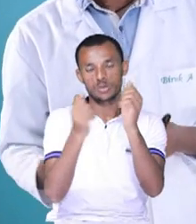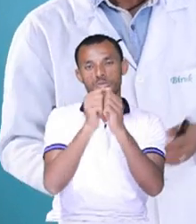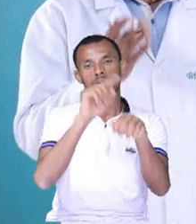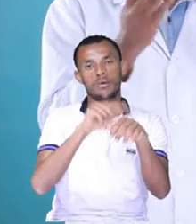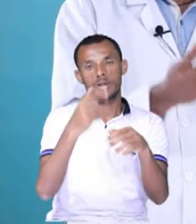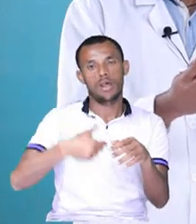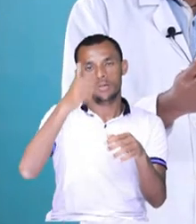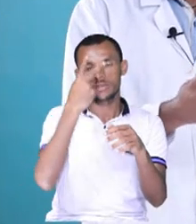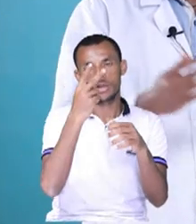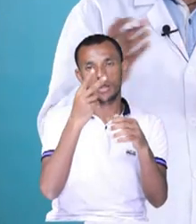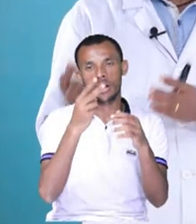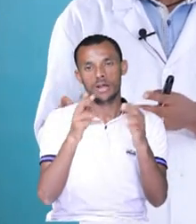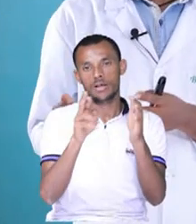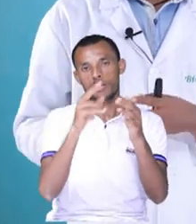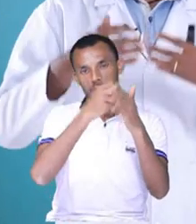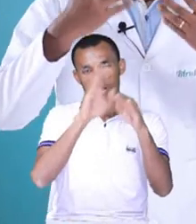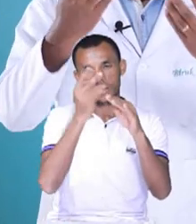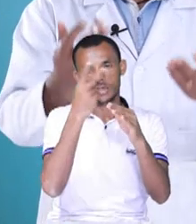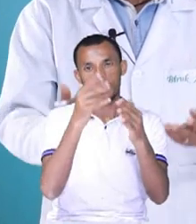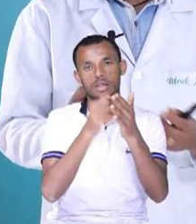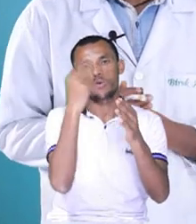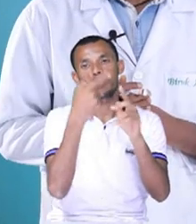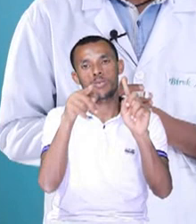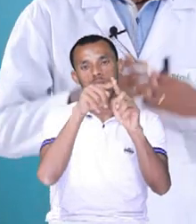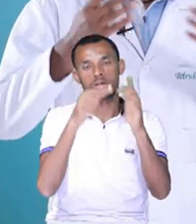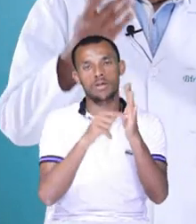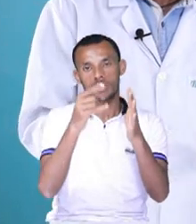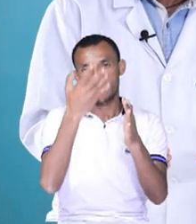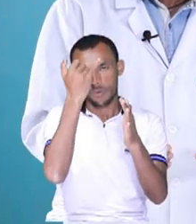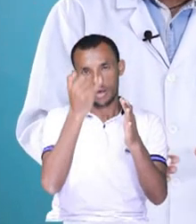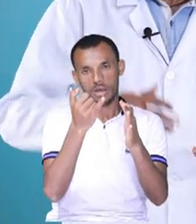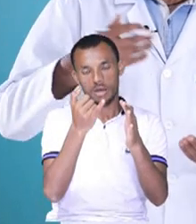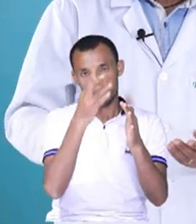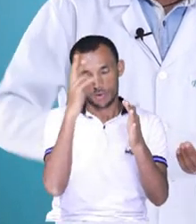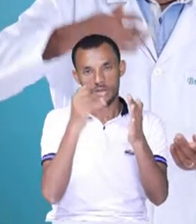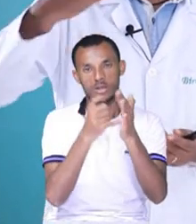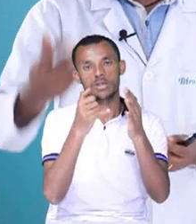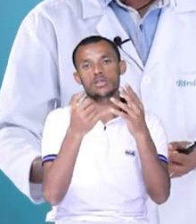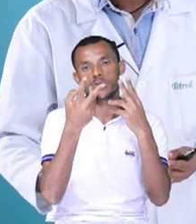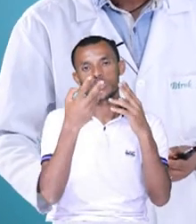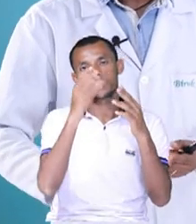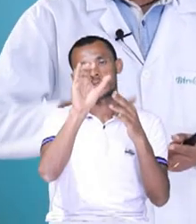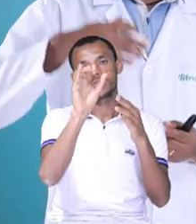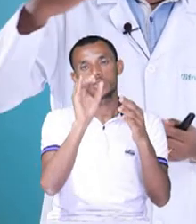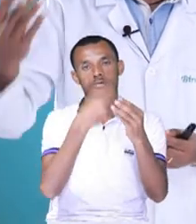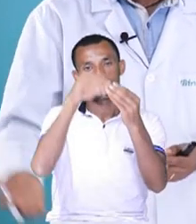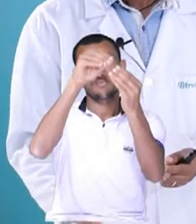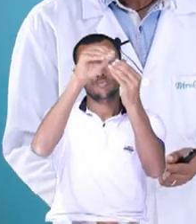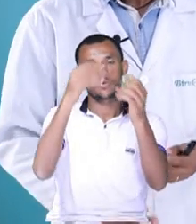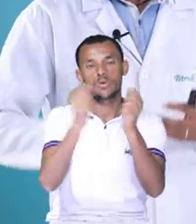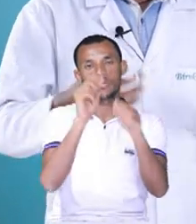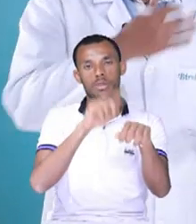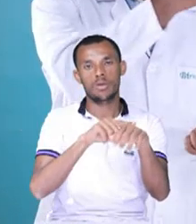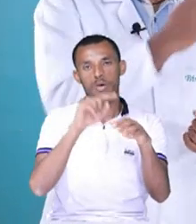other one is rate expression for product. It uses a positive sign. The positive sign indicates the concentration of the product increases with